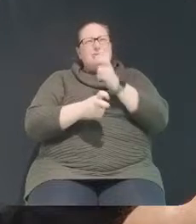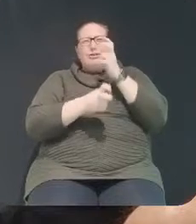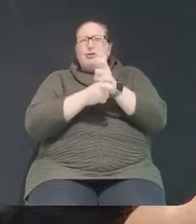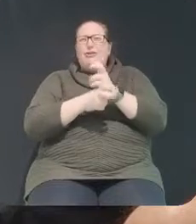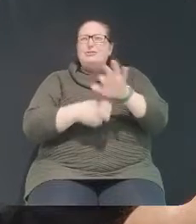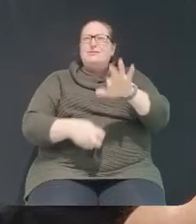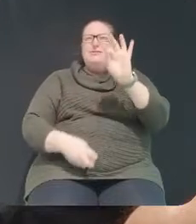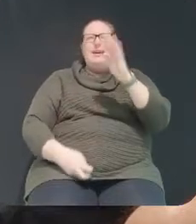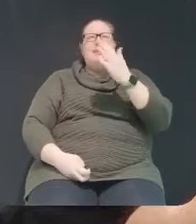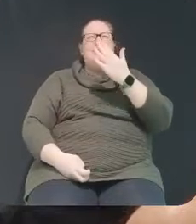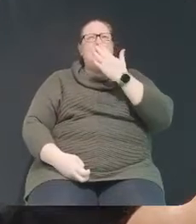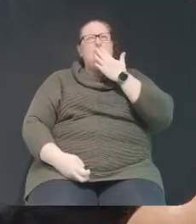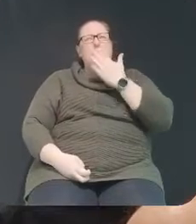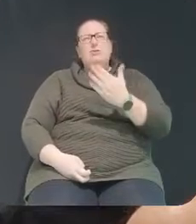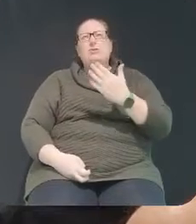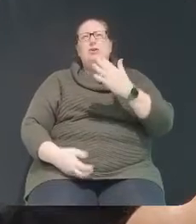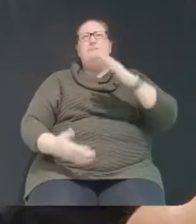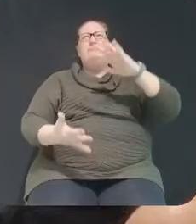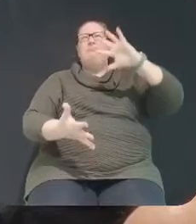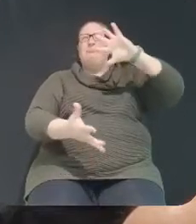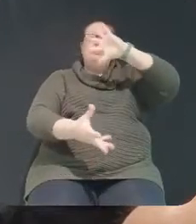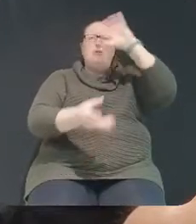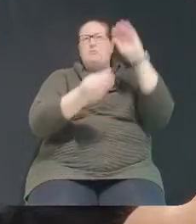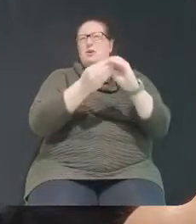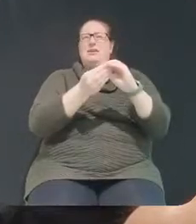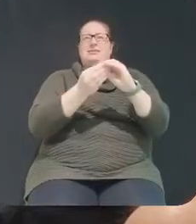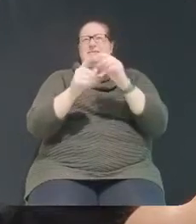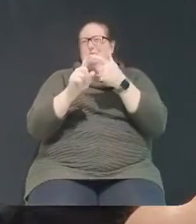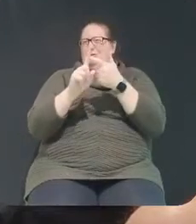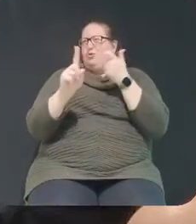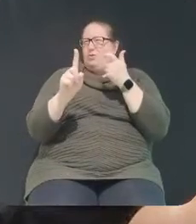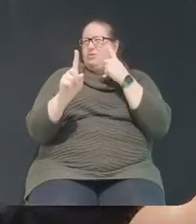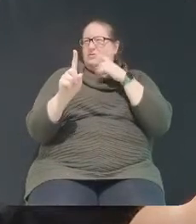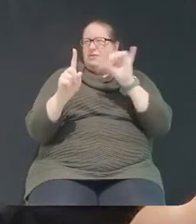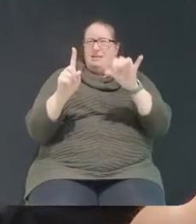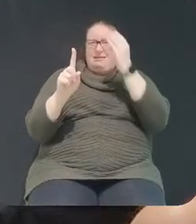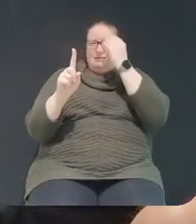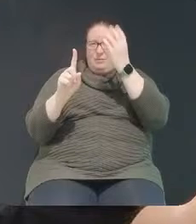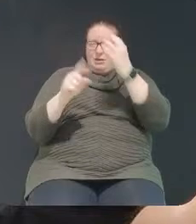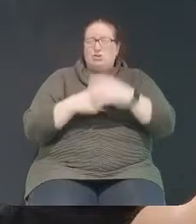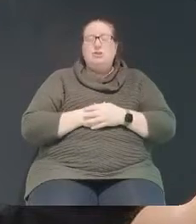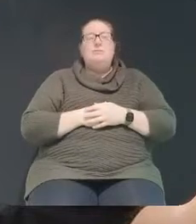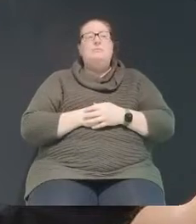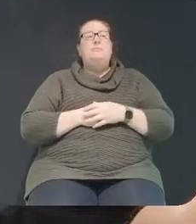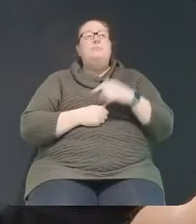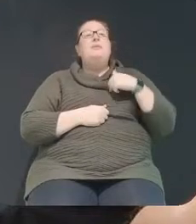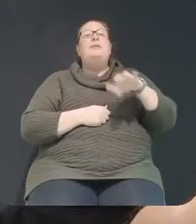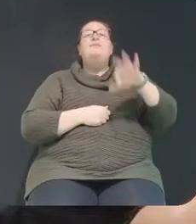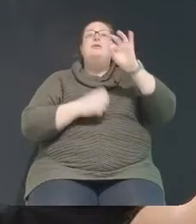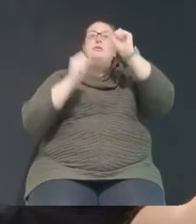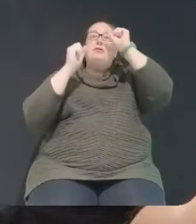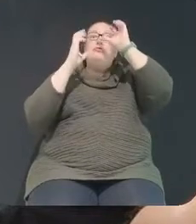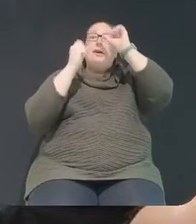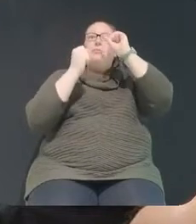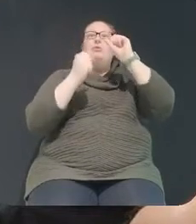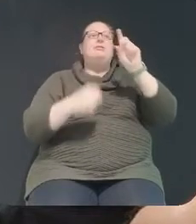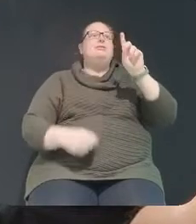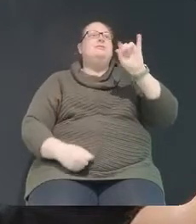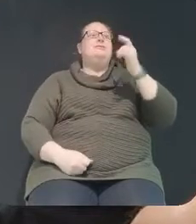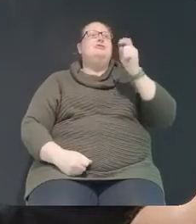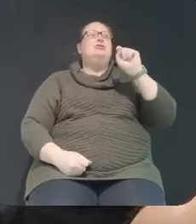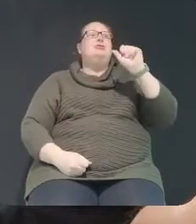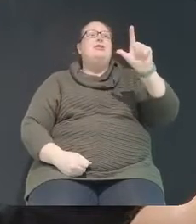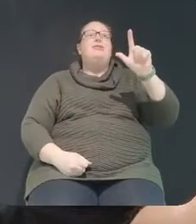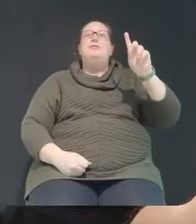a really good comprehensive source for that. And what I did find was an incredible series of digital documents